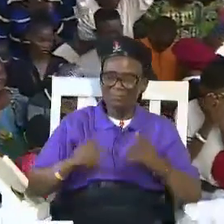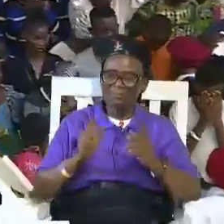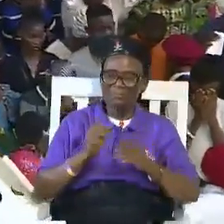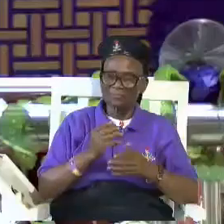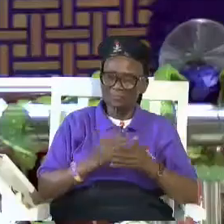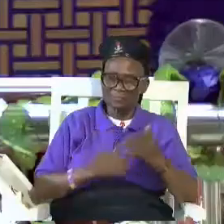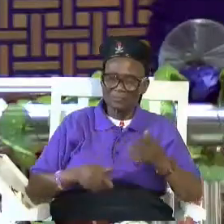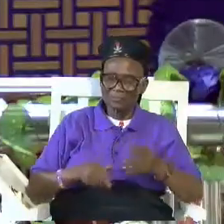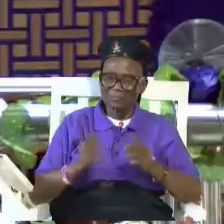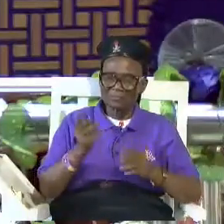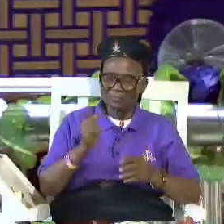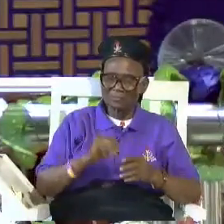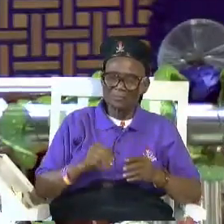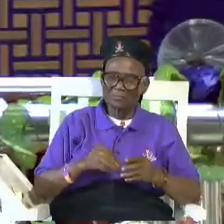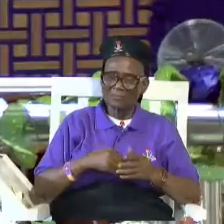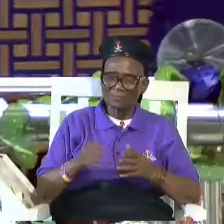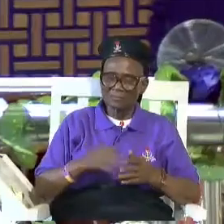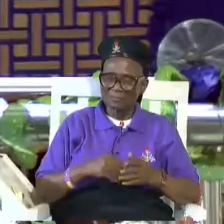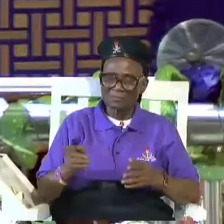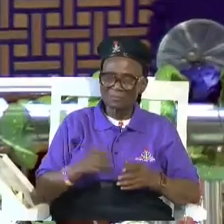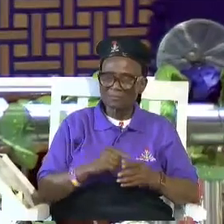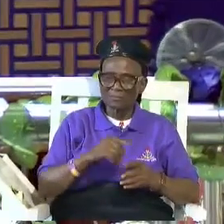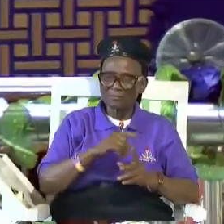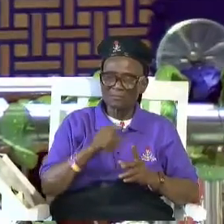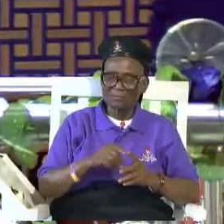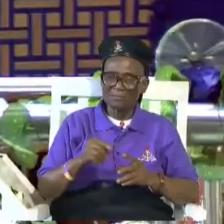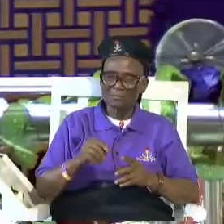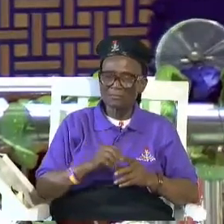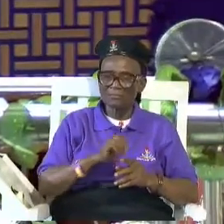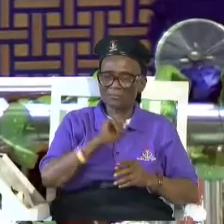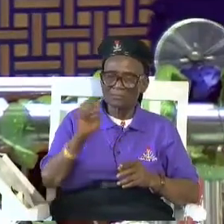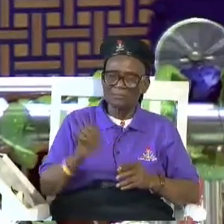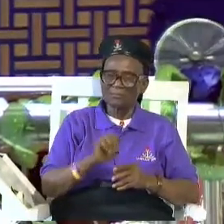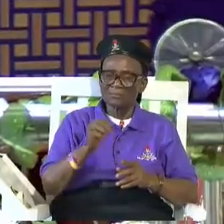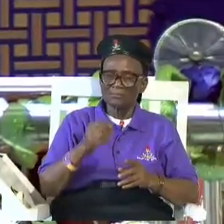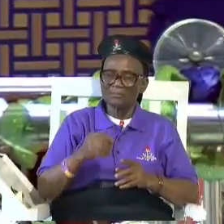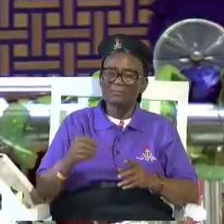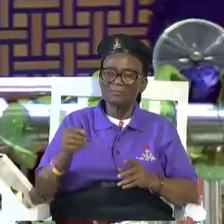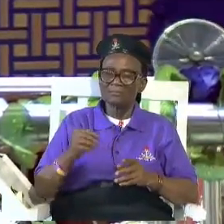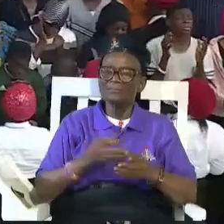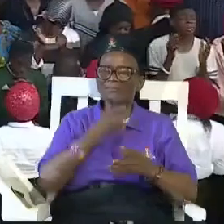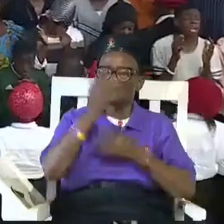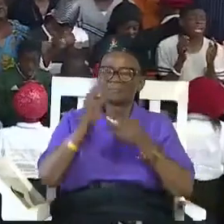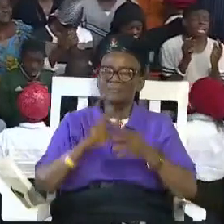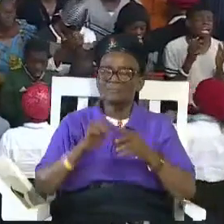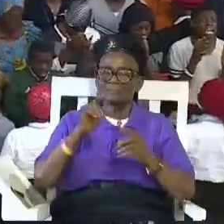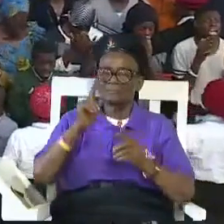Amen. Father, I pray that whenever they cry unto you from now on, you answer them by fire.